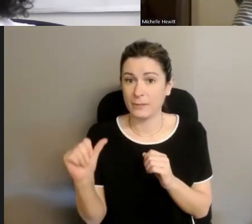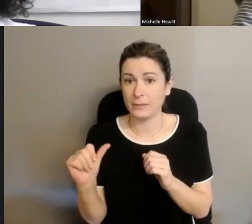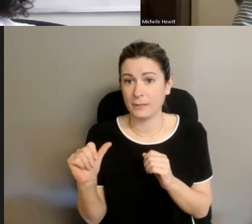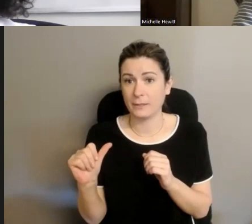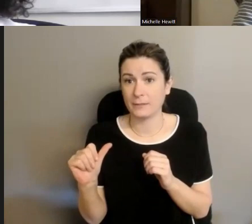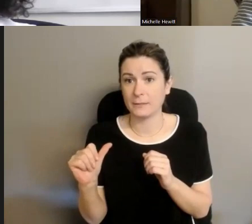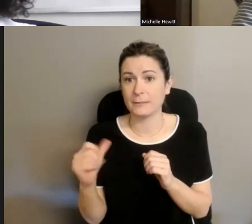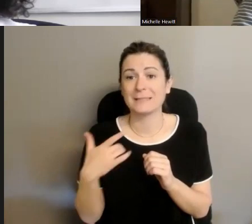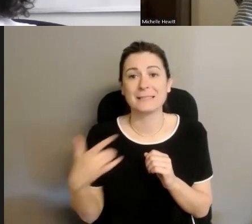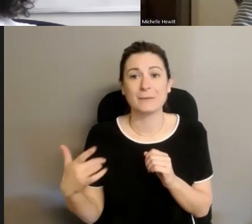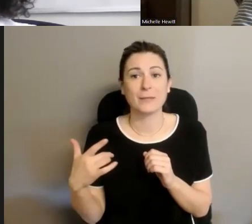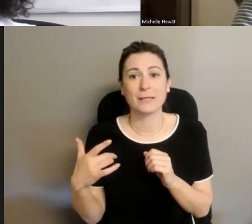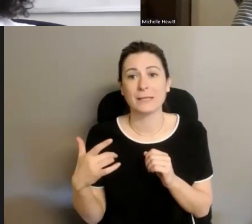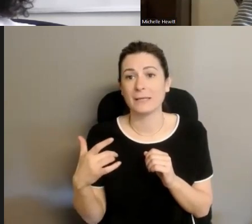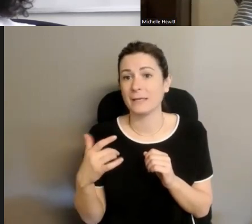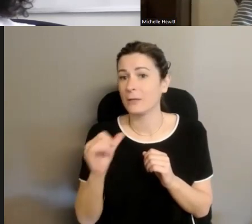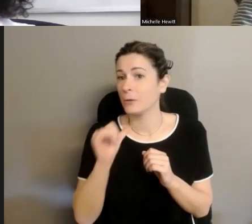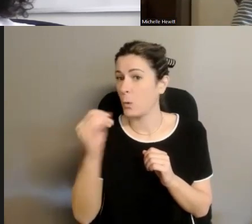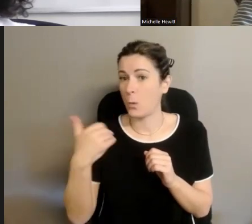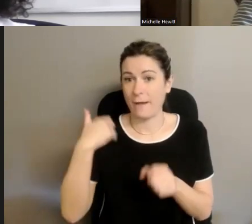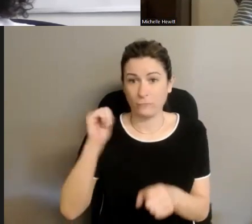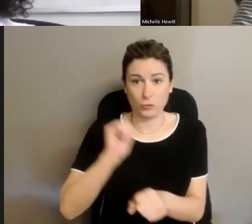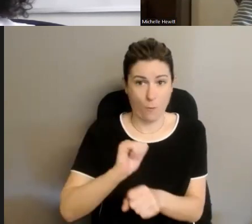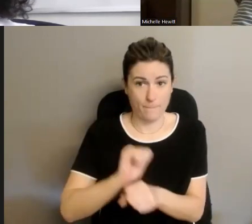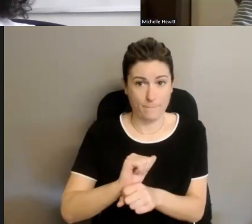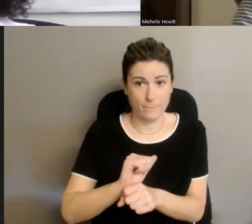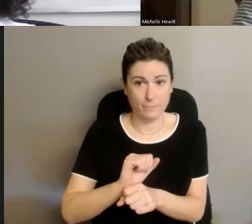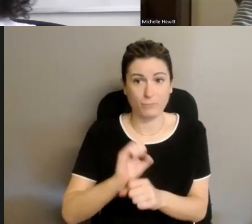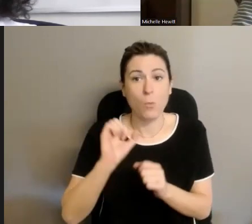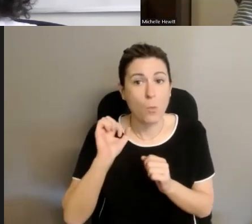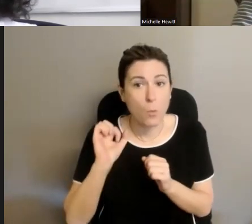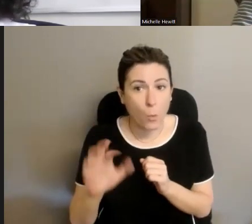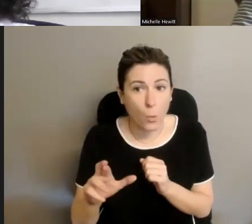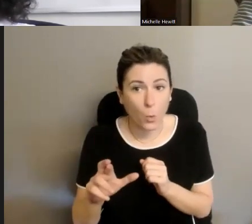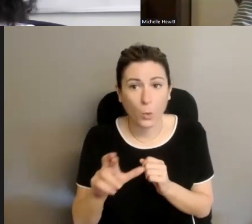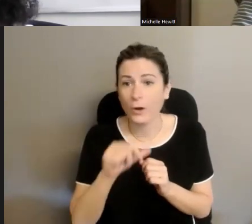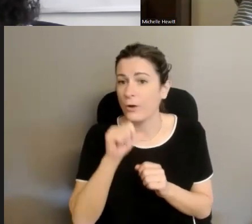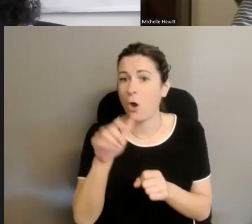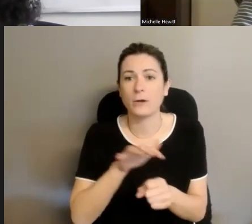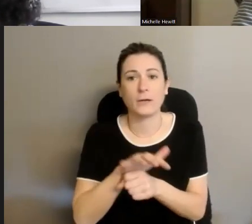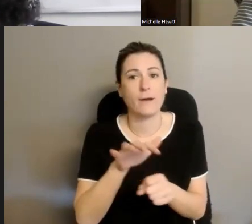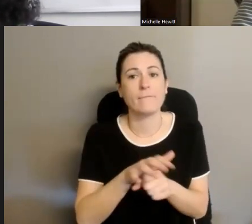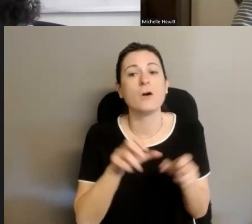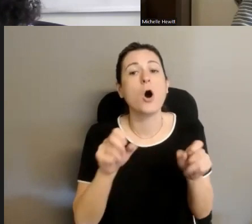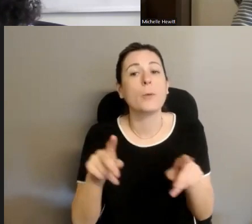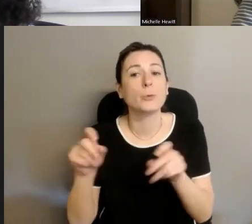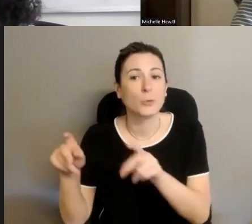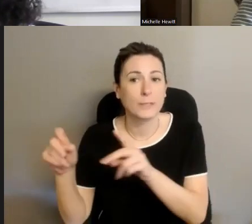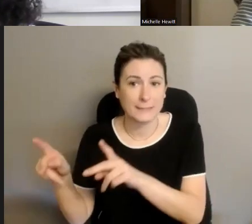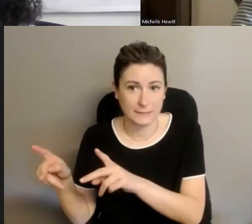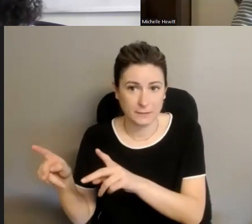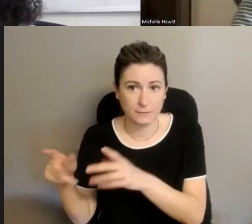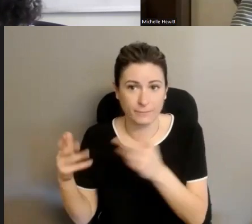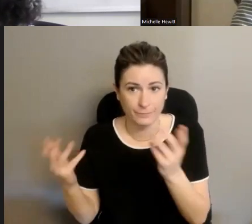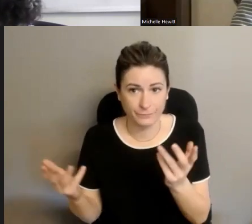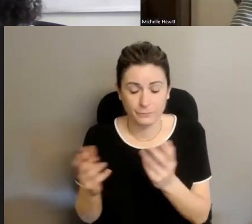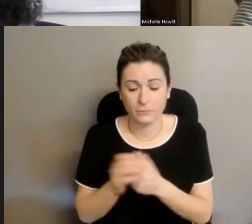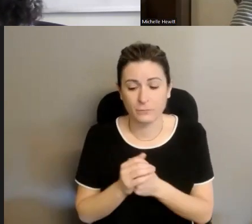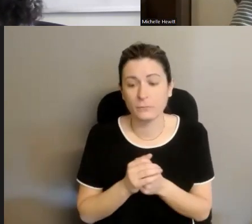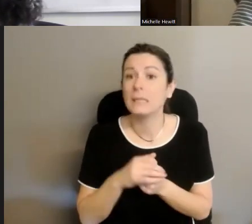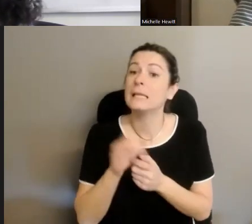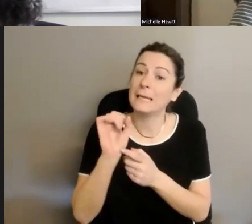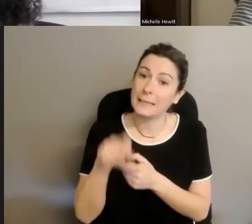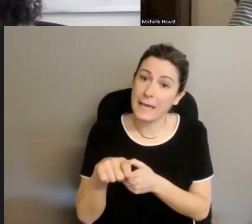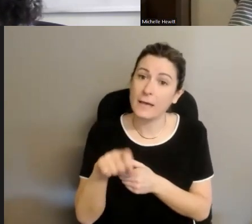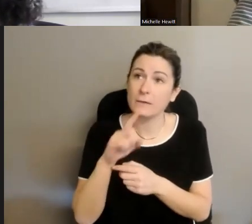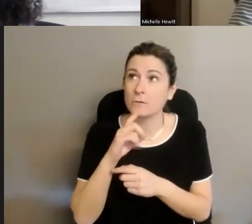unemployed and underemployed. We're not doing a great job, but we're certainly doing a better job at